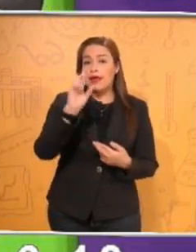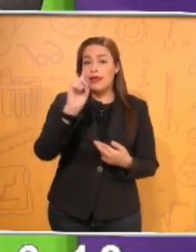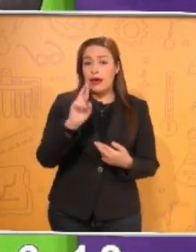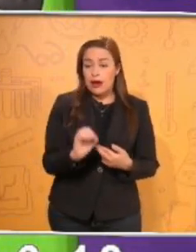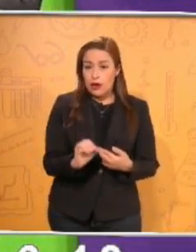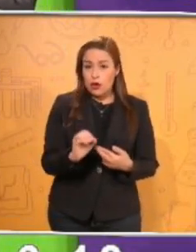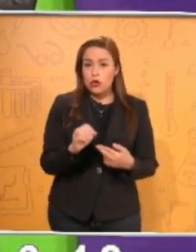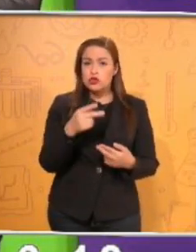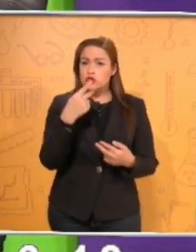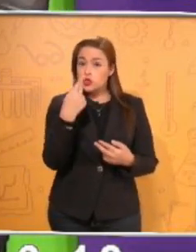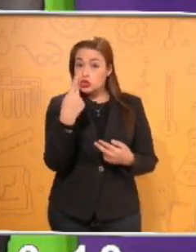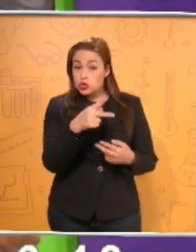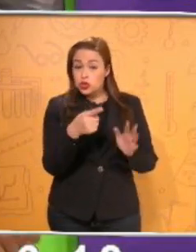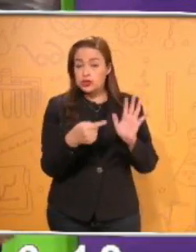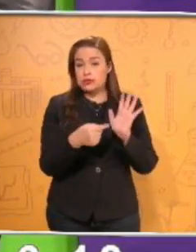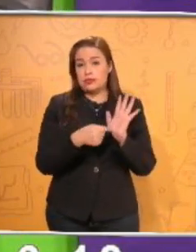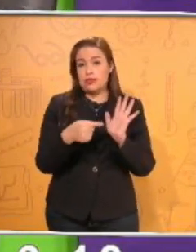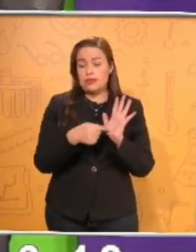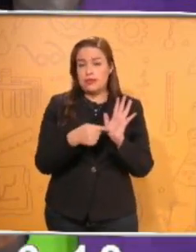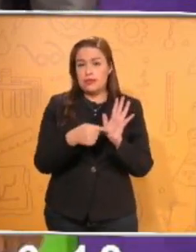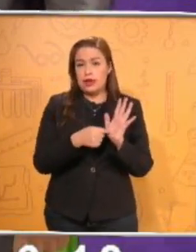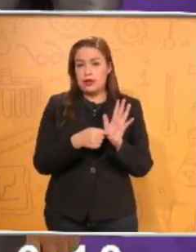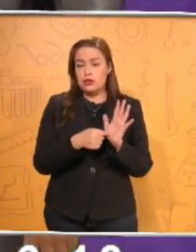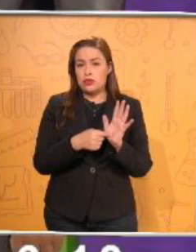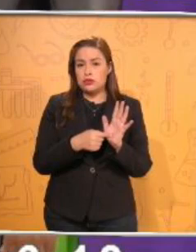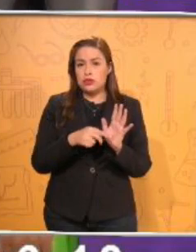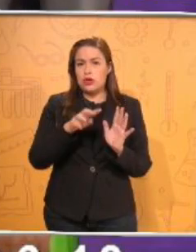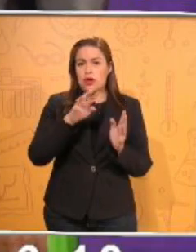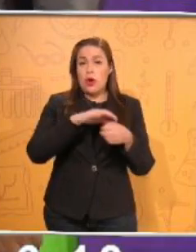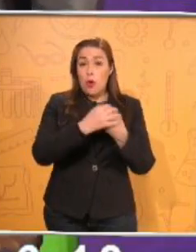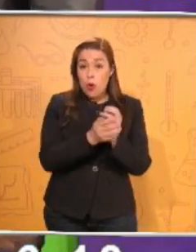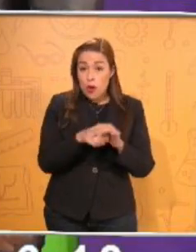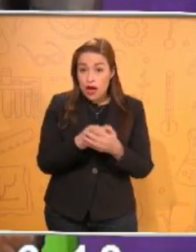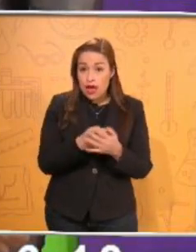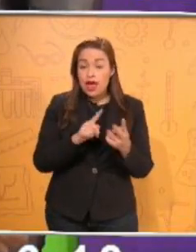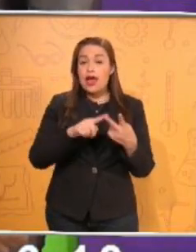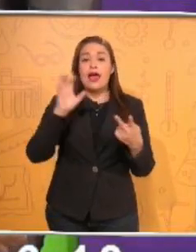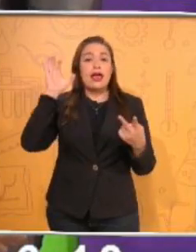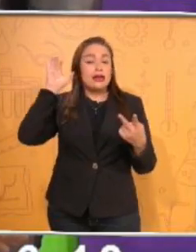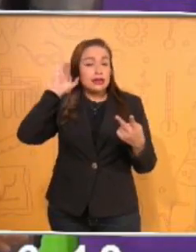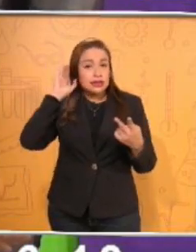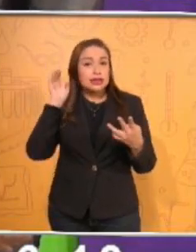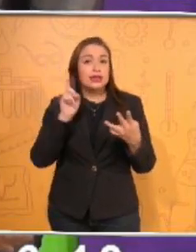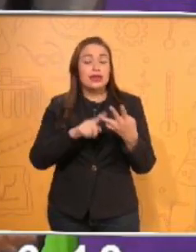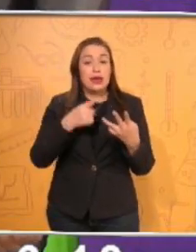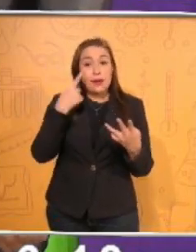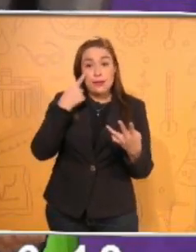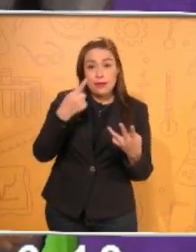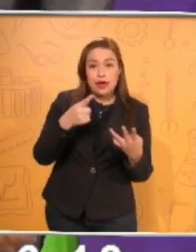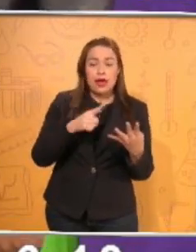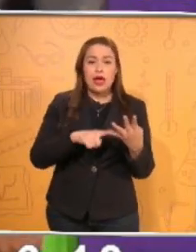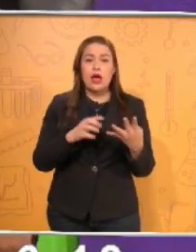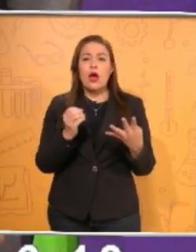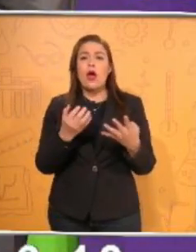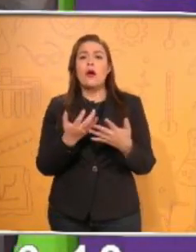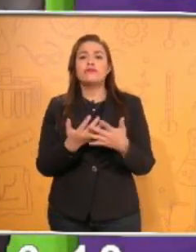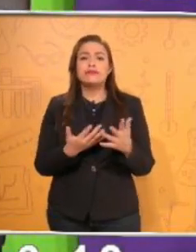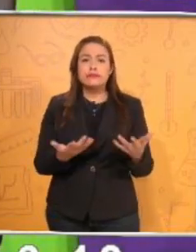his hands, wash, listen, watch, or went.